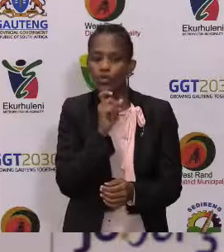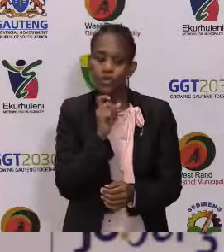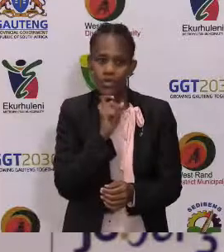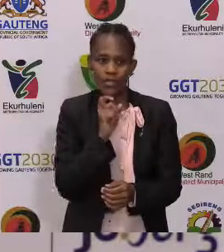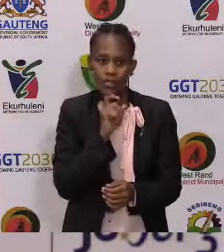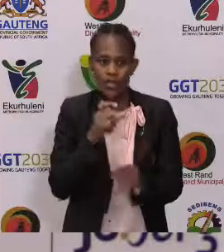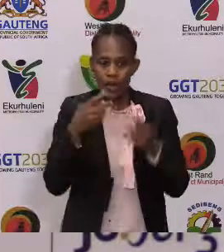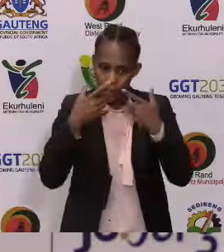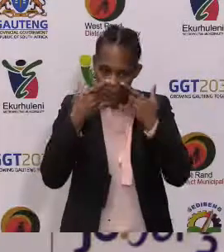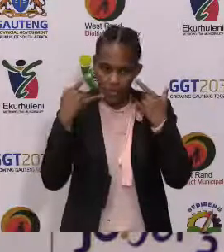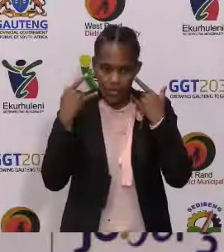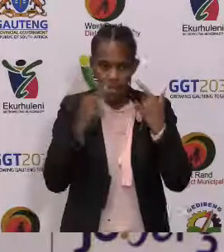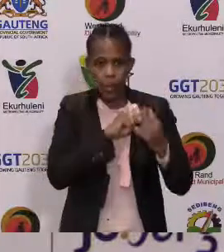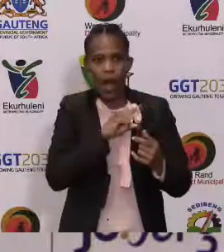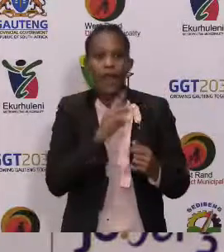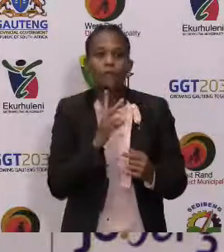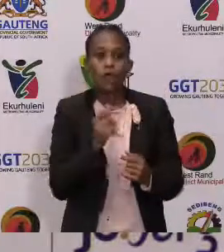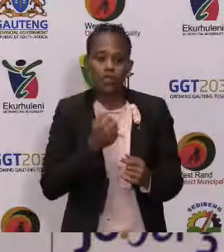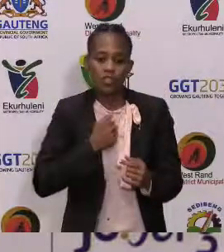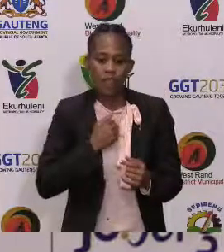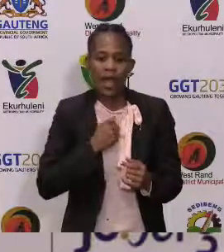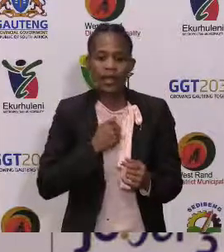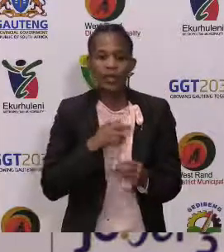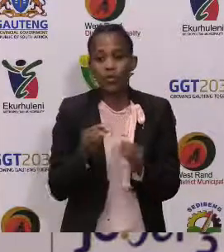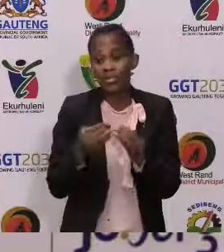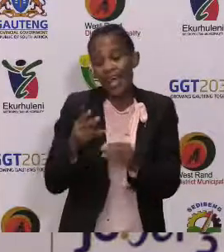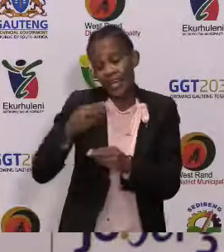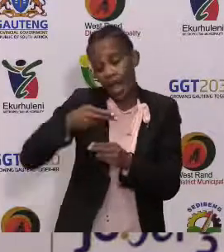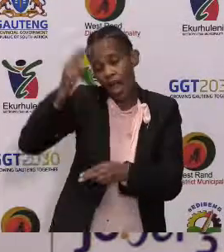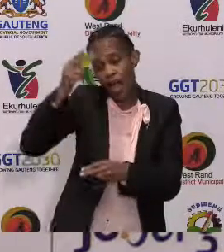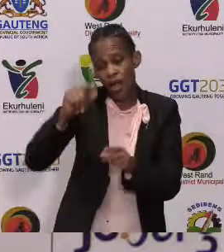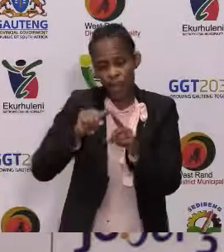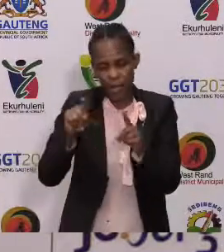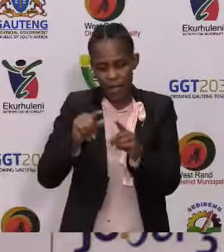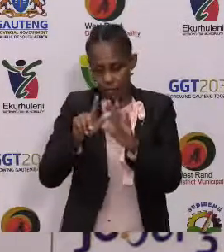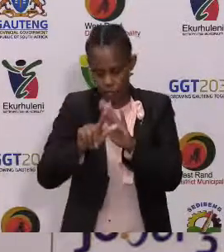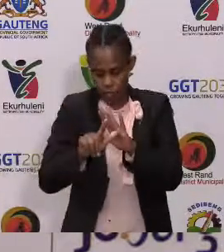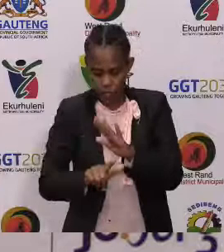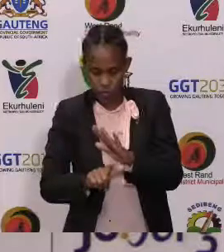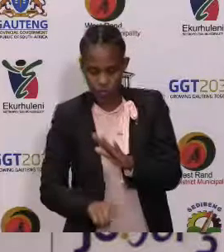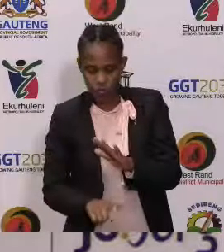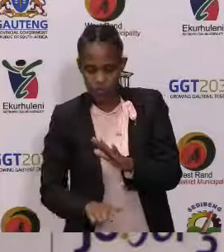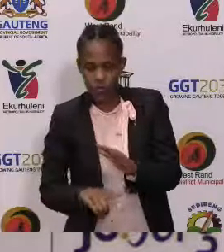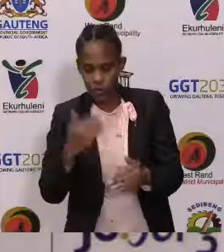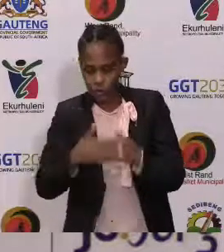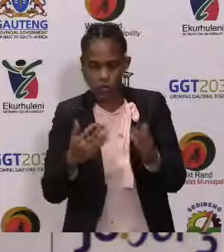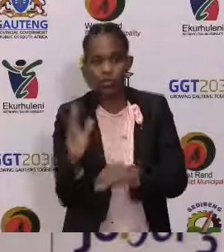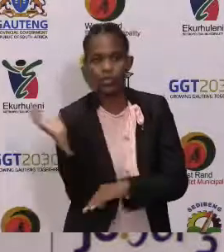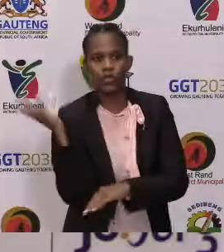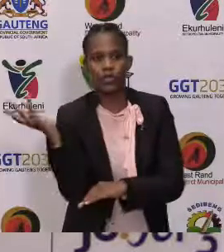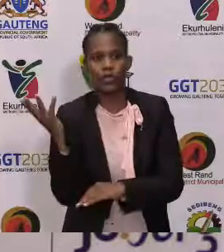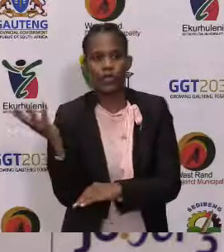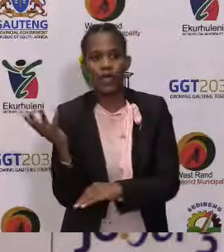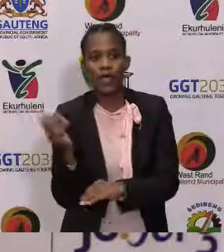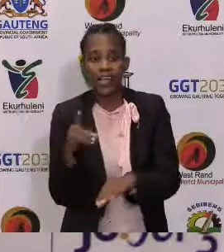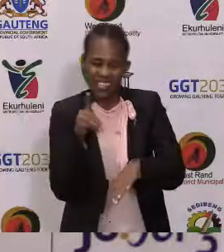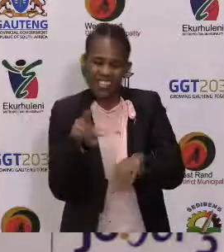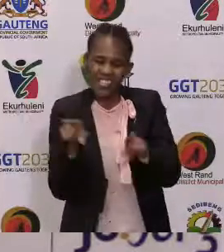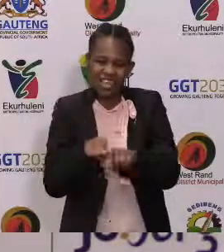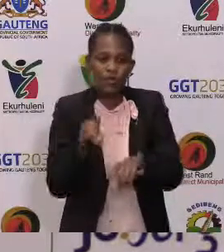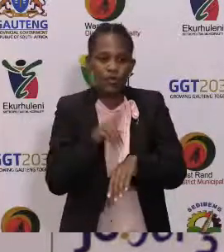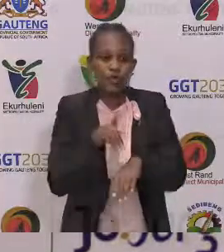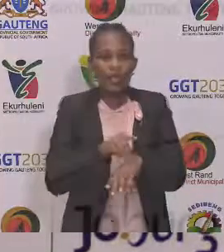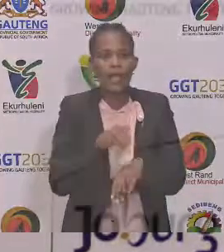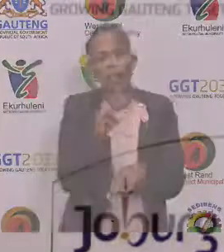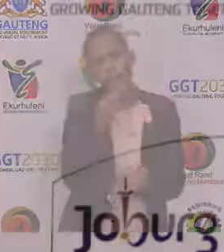voice sometimes, it starts on a high, and as I present, it goes on the low. And with Dr. Masego, I couldn't hear him very